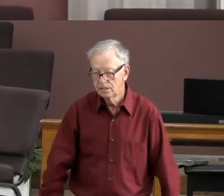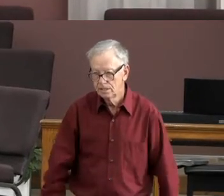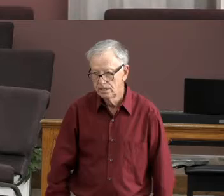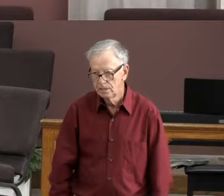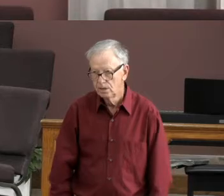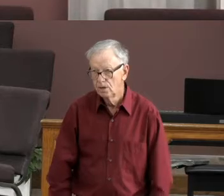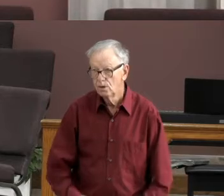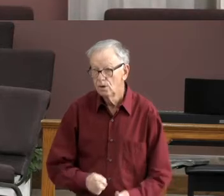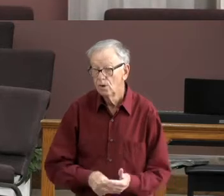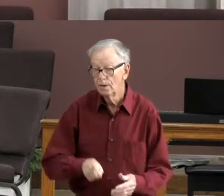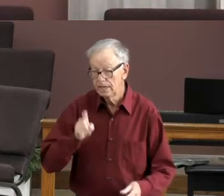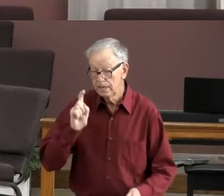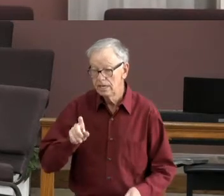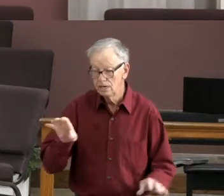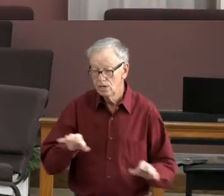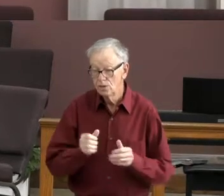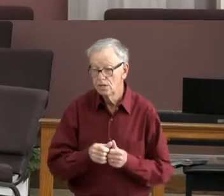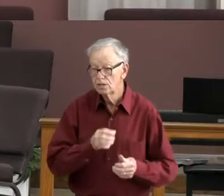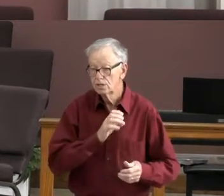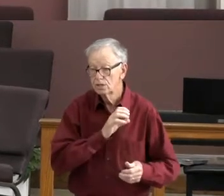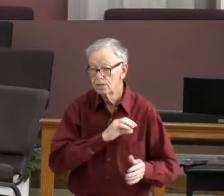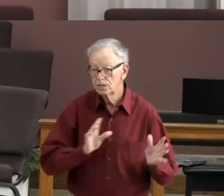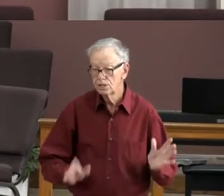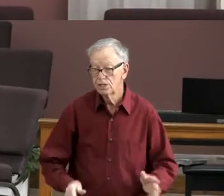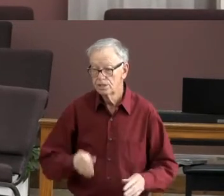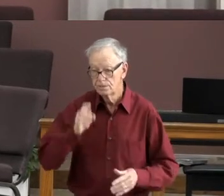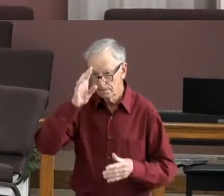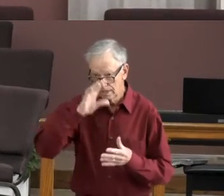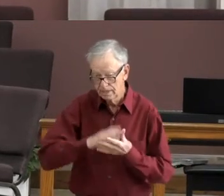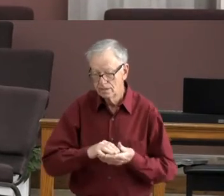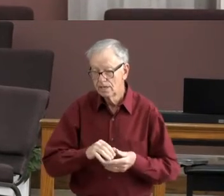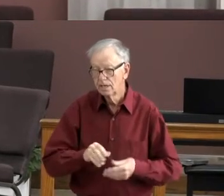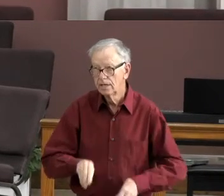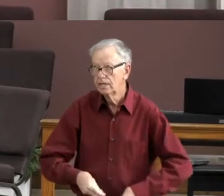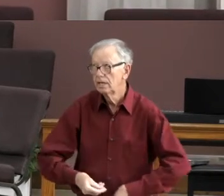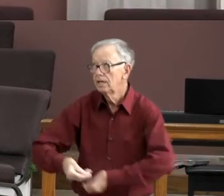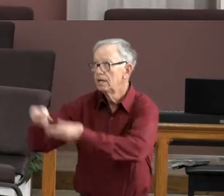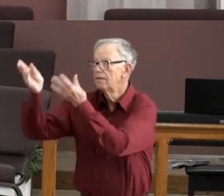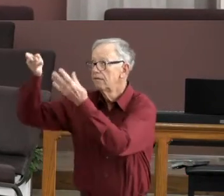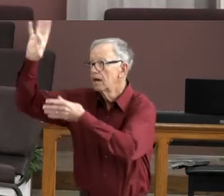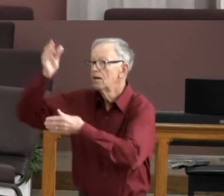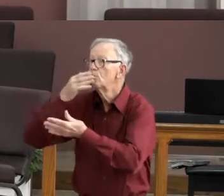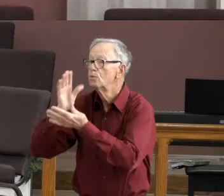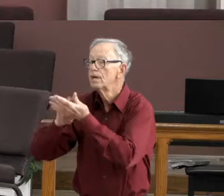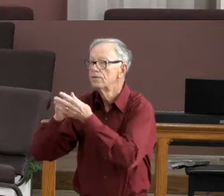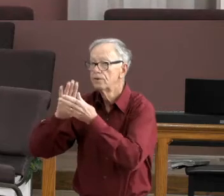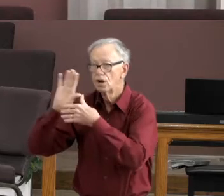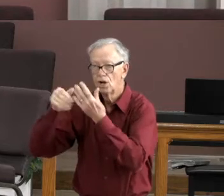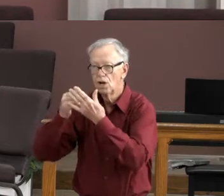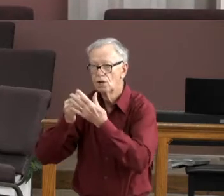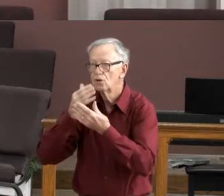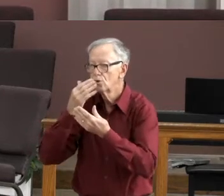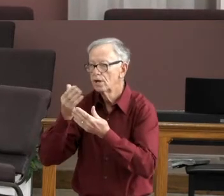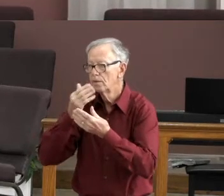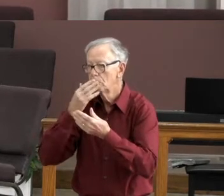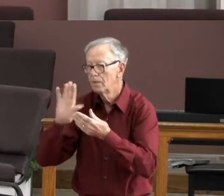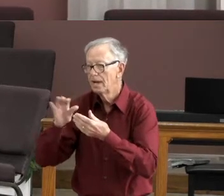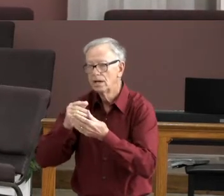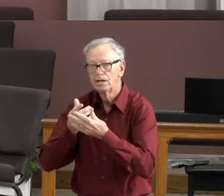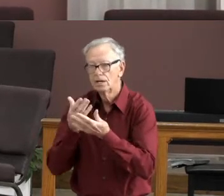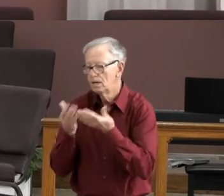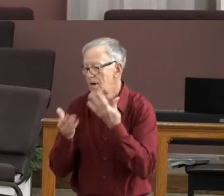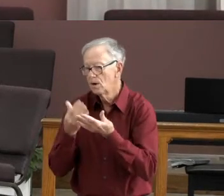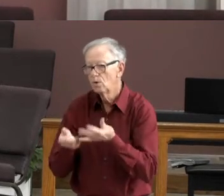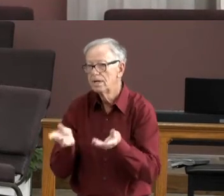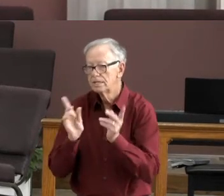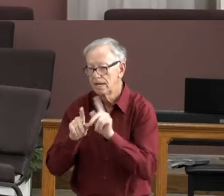what we need to do as Christians, believers, is to give God praise through it all. Through the good, through the bad, no matter what's going on,